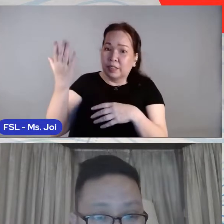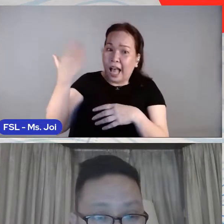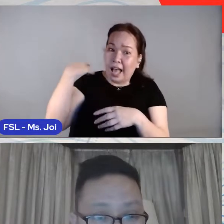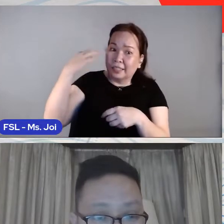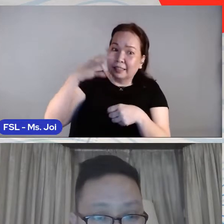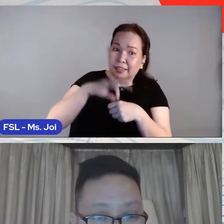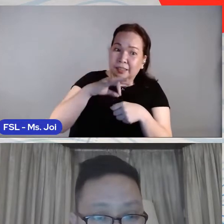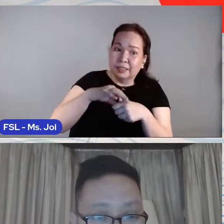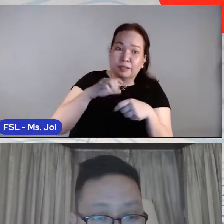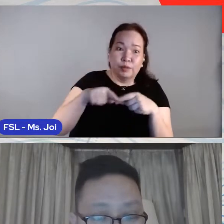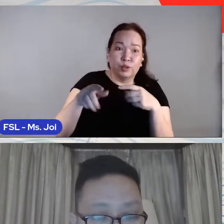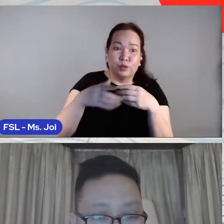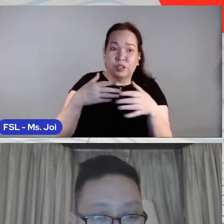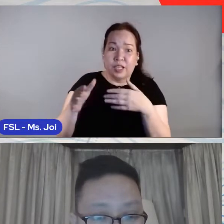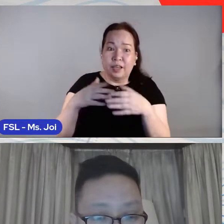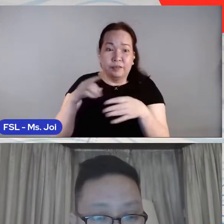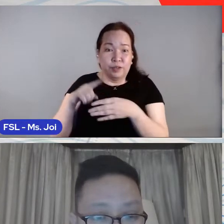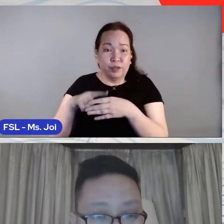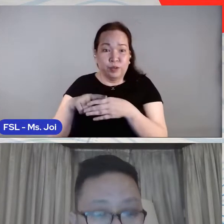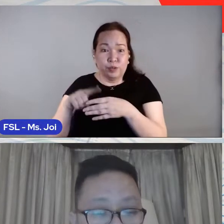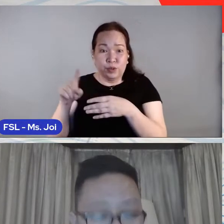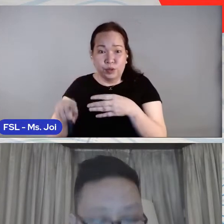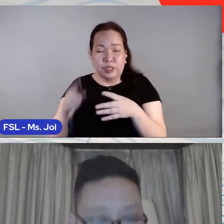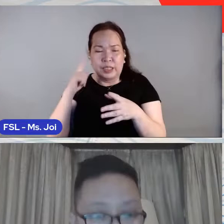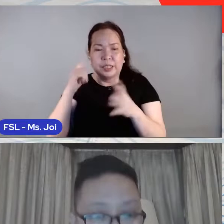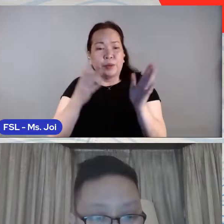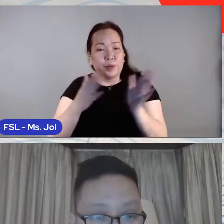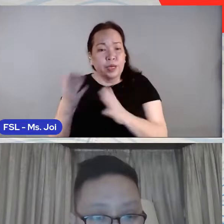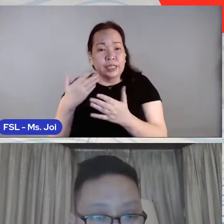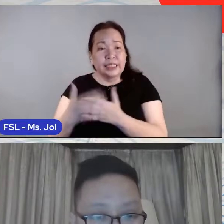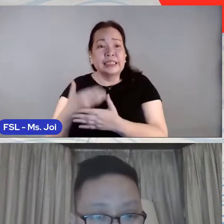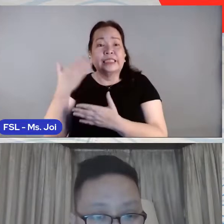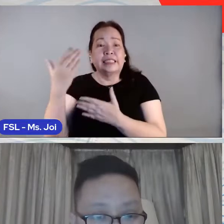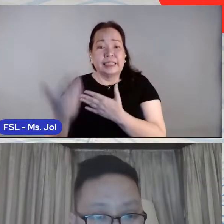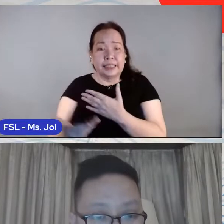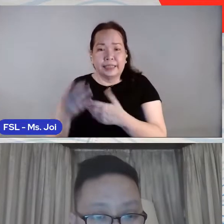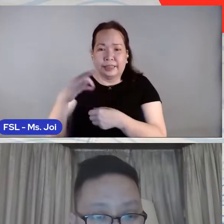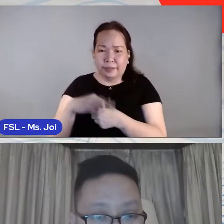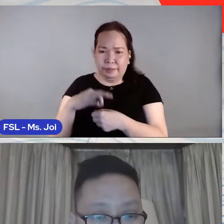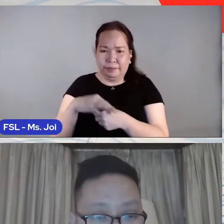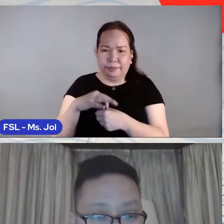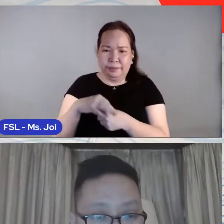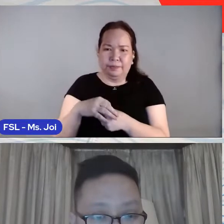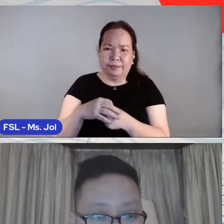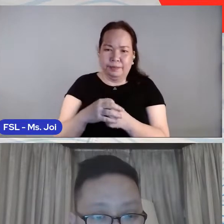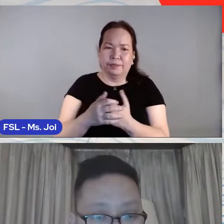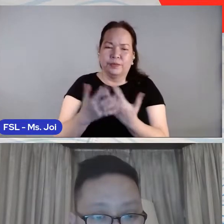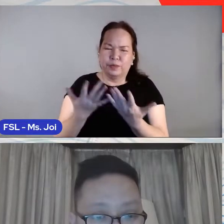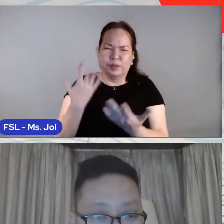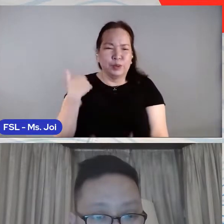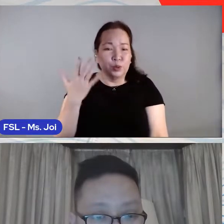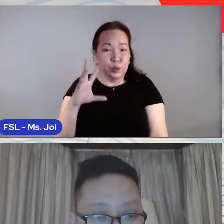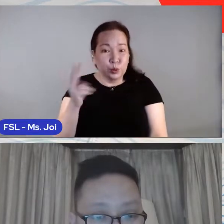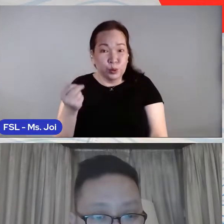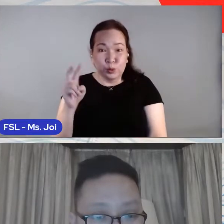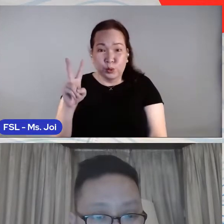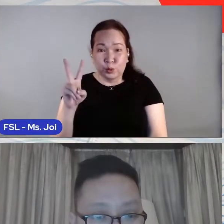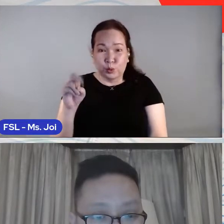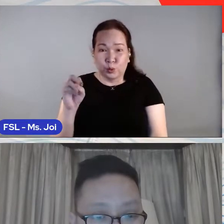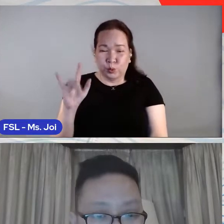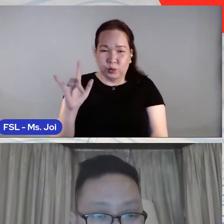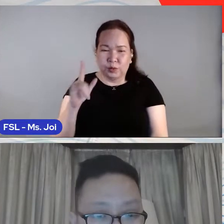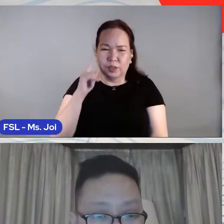nito is already preparing for the next elections, so that one is in 2025. So let that